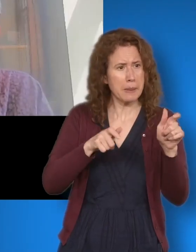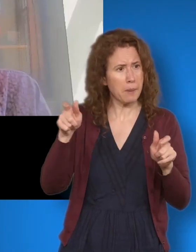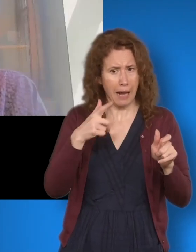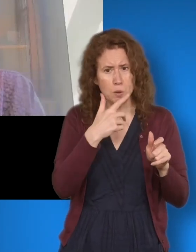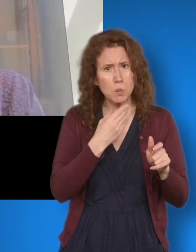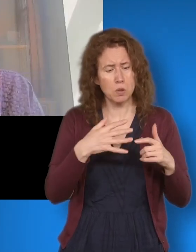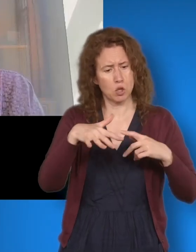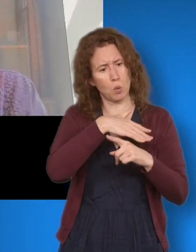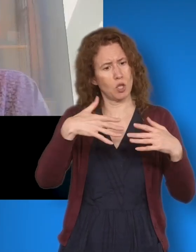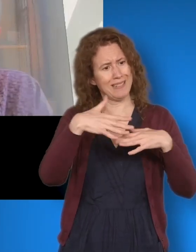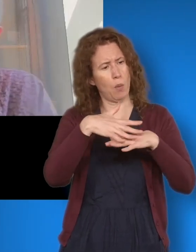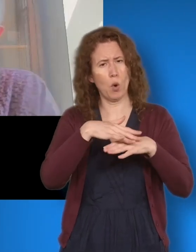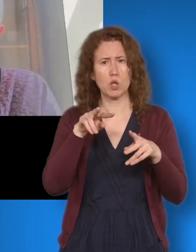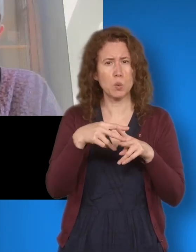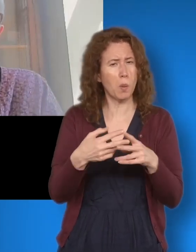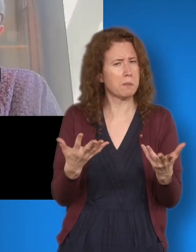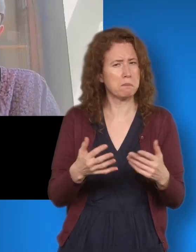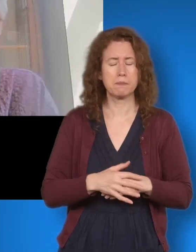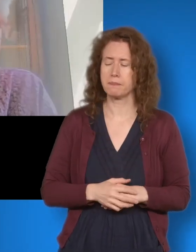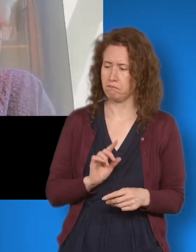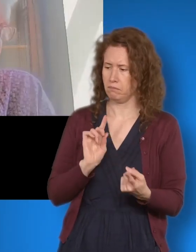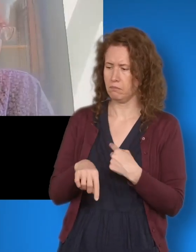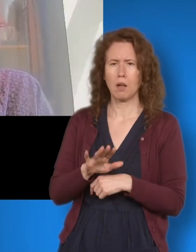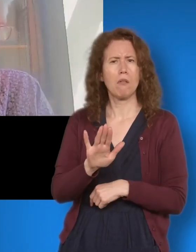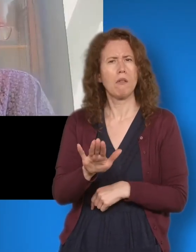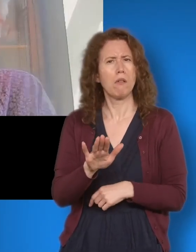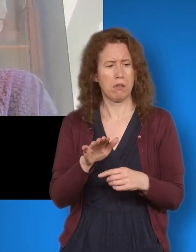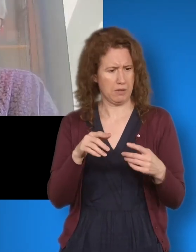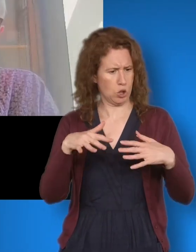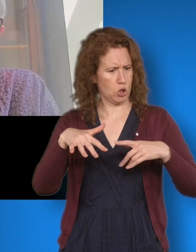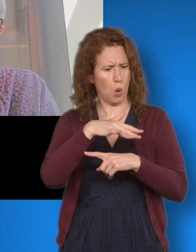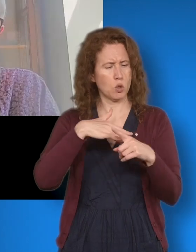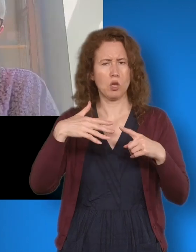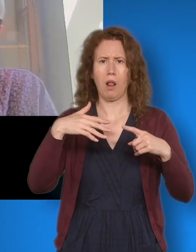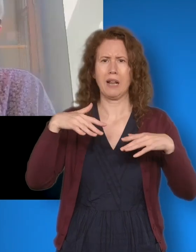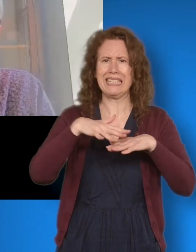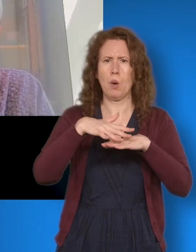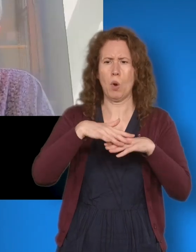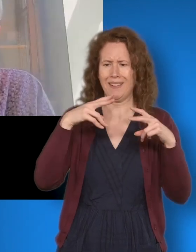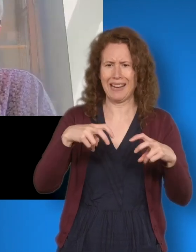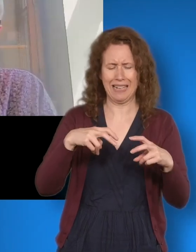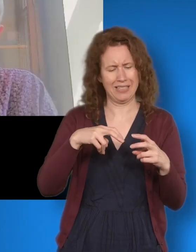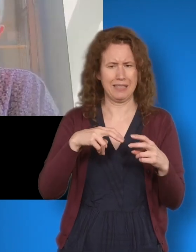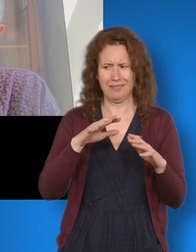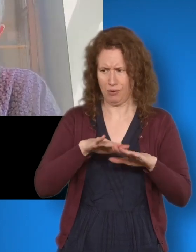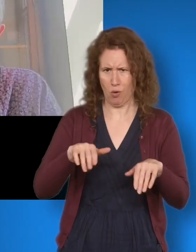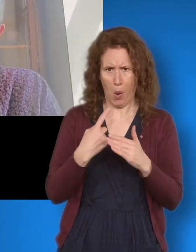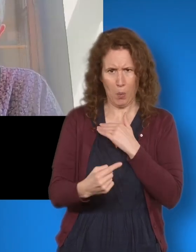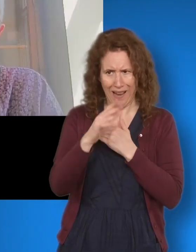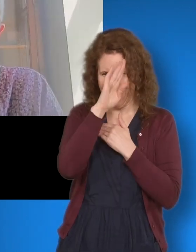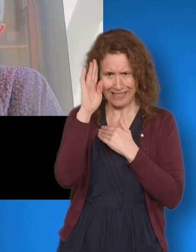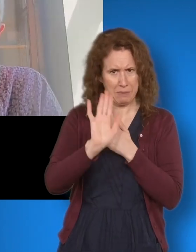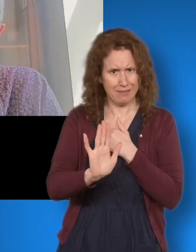question. No, so I wouldn't say SNA, social network analysis, is restricted to be used